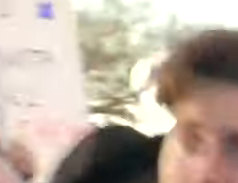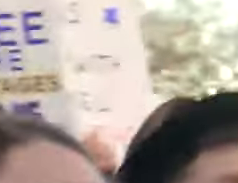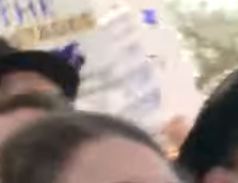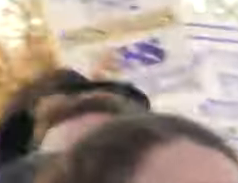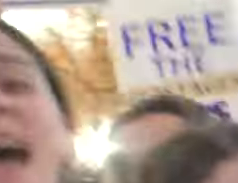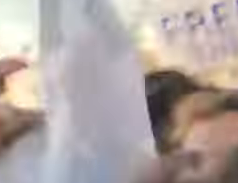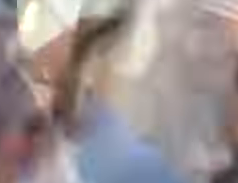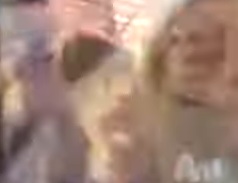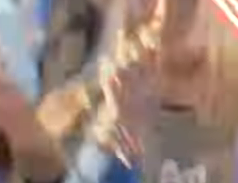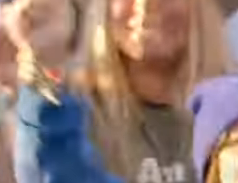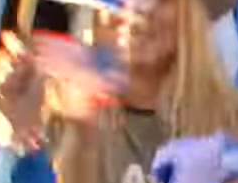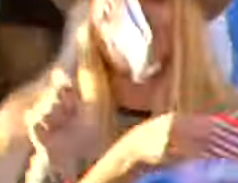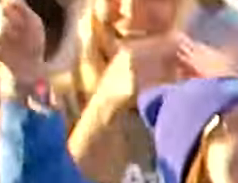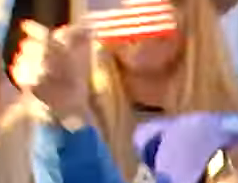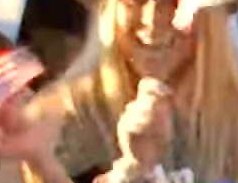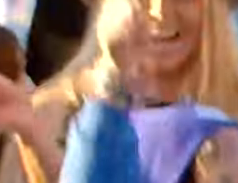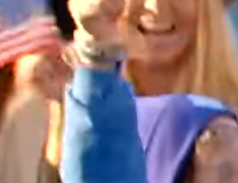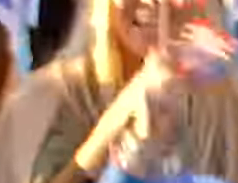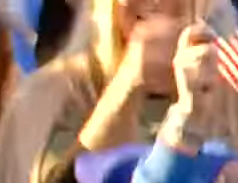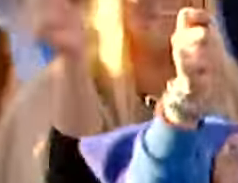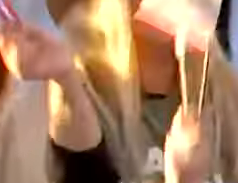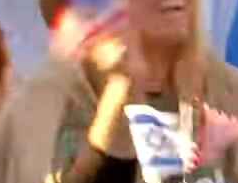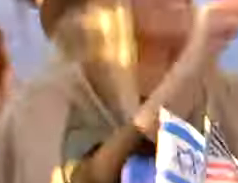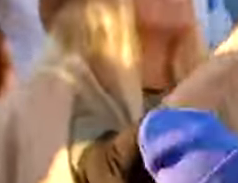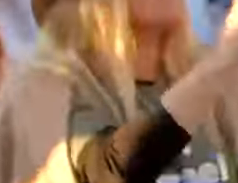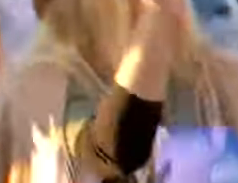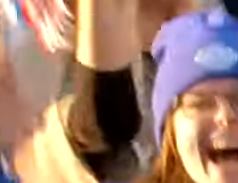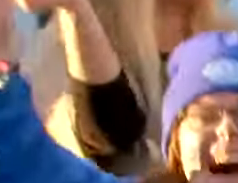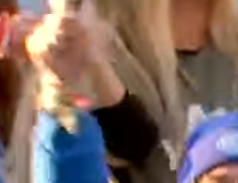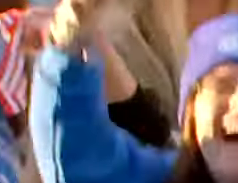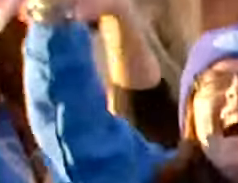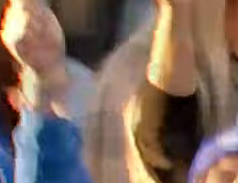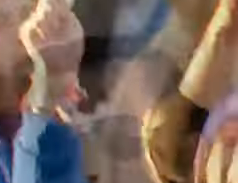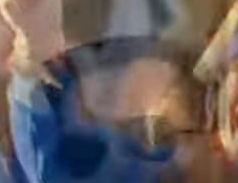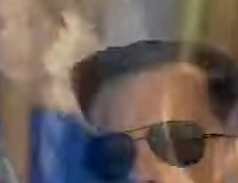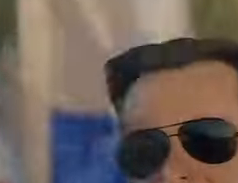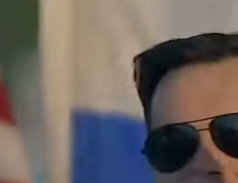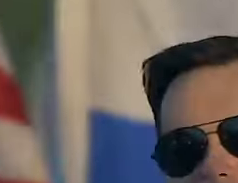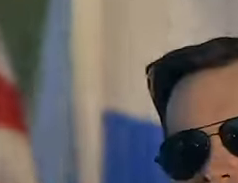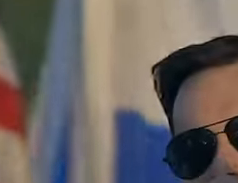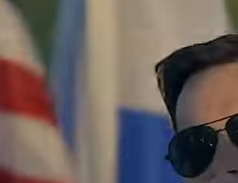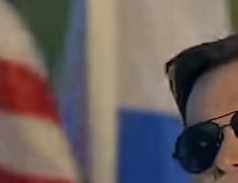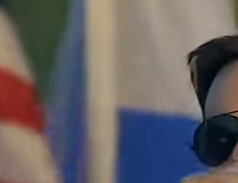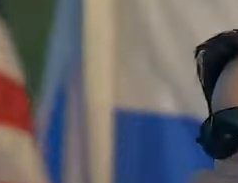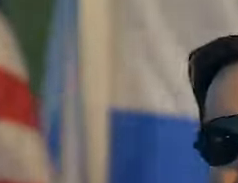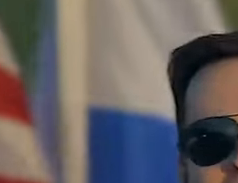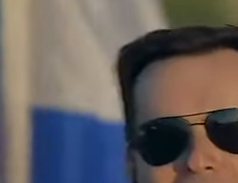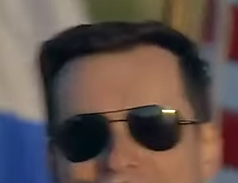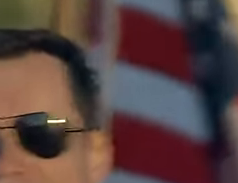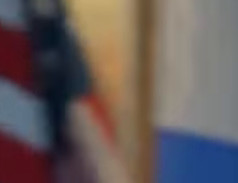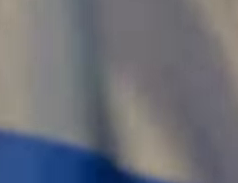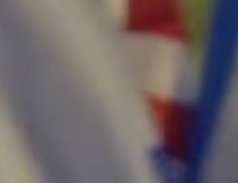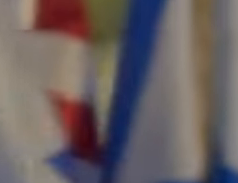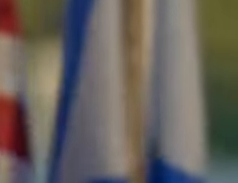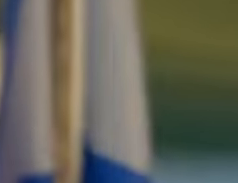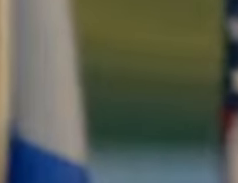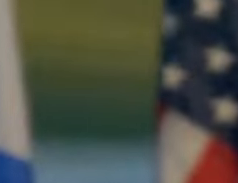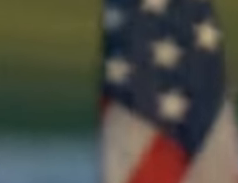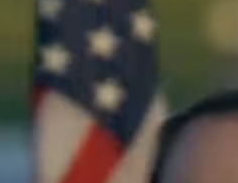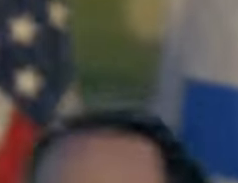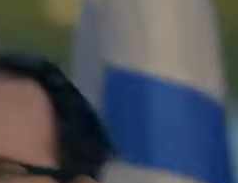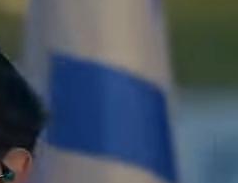Israel, Am Israel, Am Israel, Am Israel, Am Israel, Am